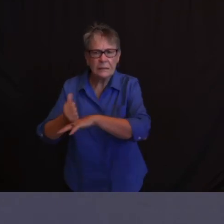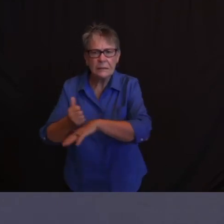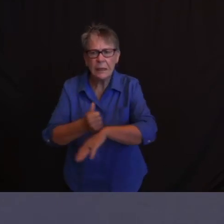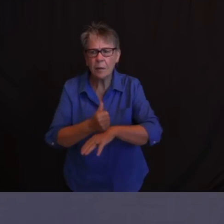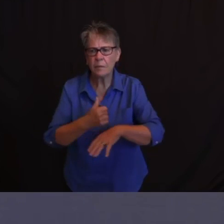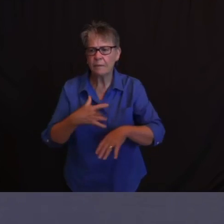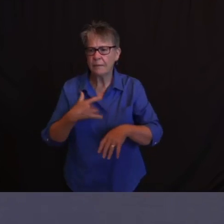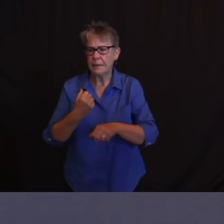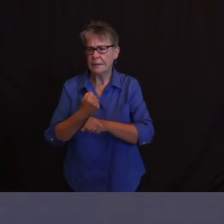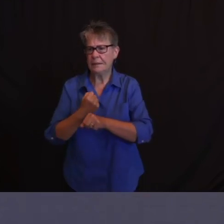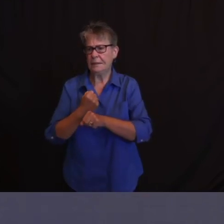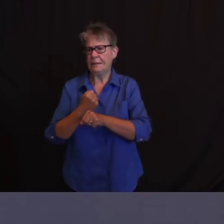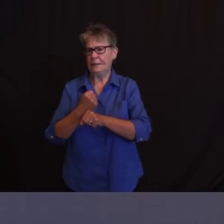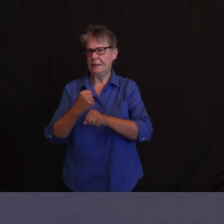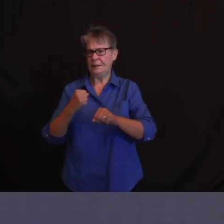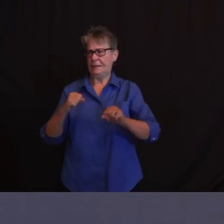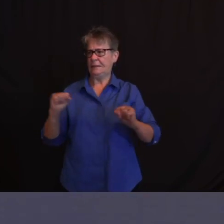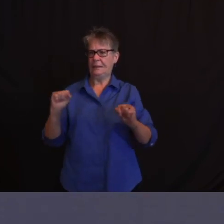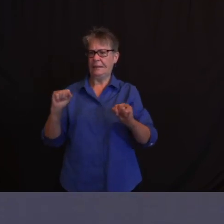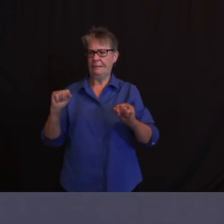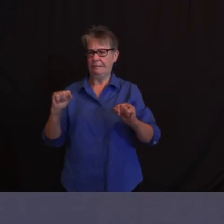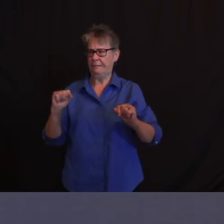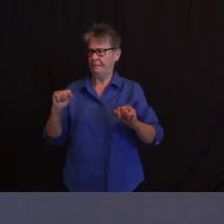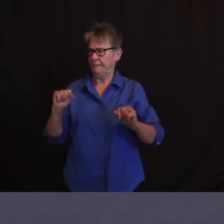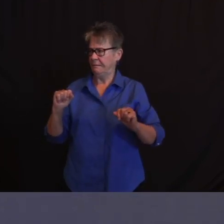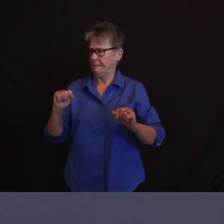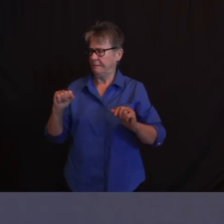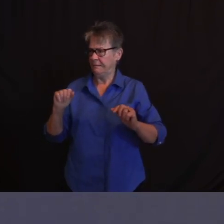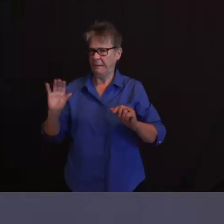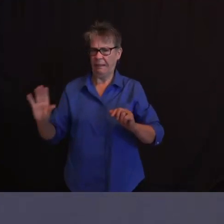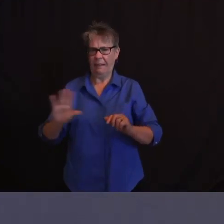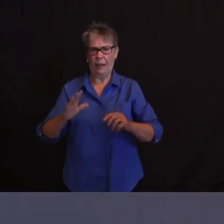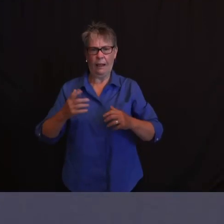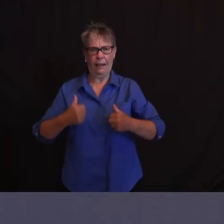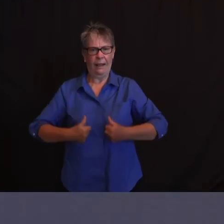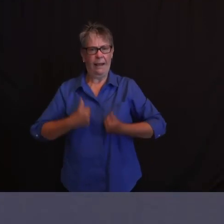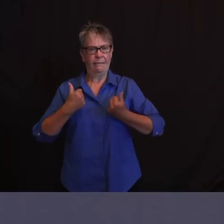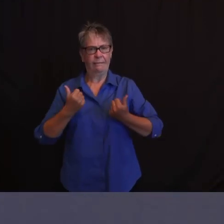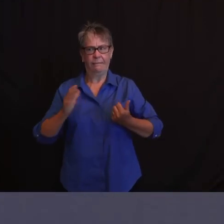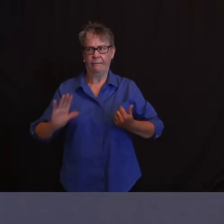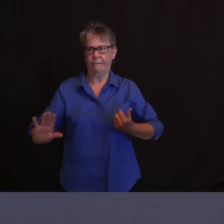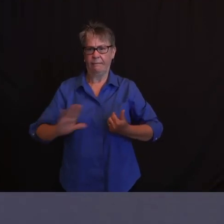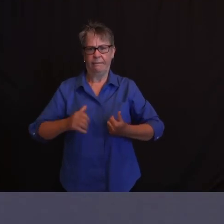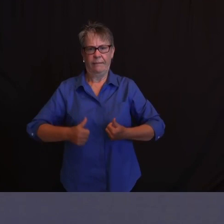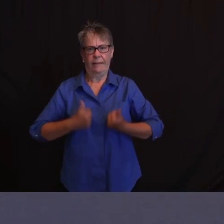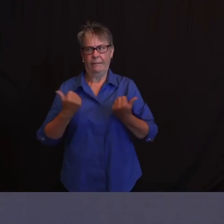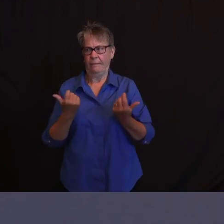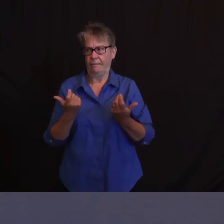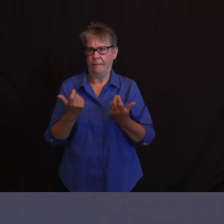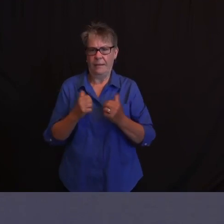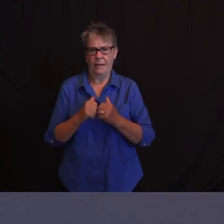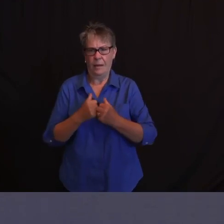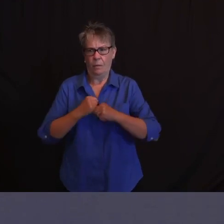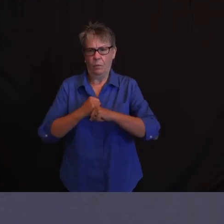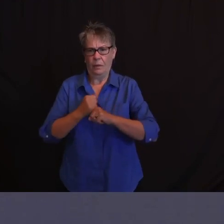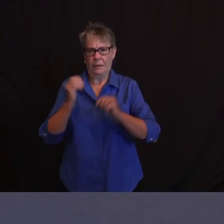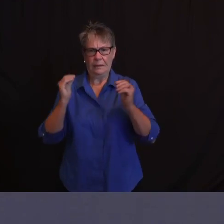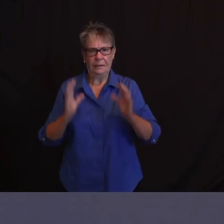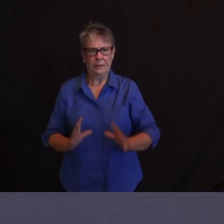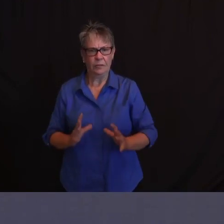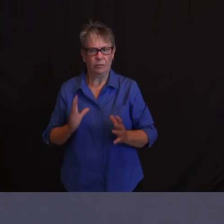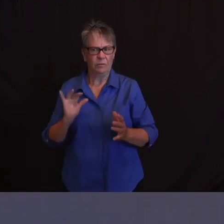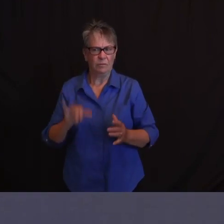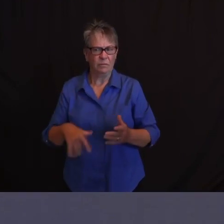risk. So I've not seen it. I'm sure our team has seen it because we work very closely with them. Judy, a little bit of color on